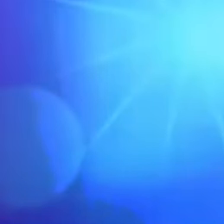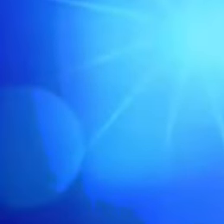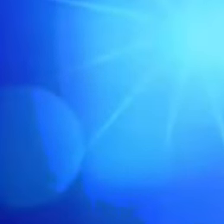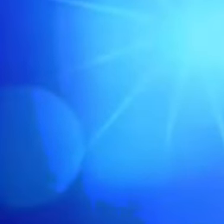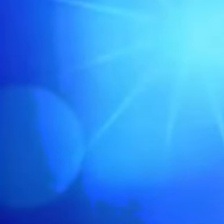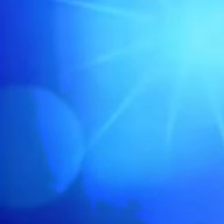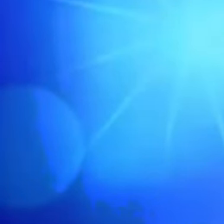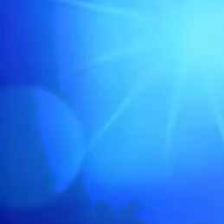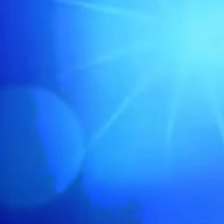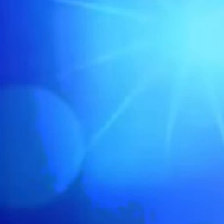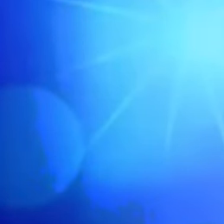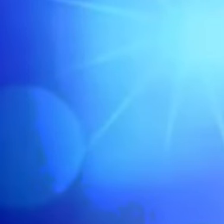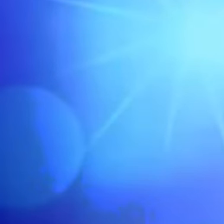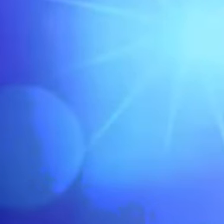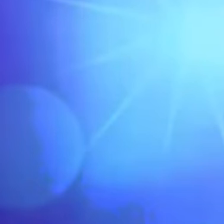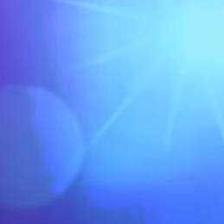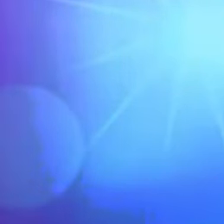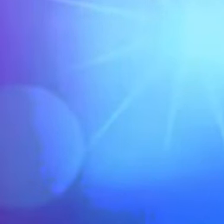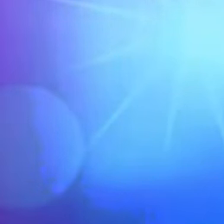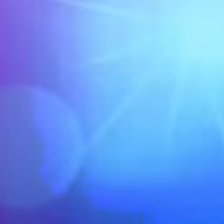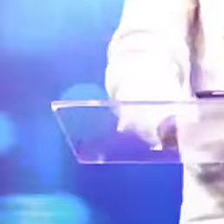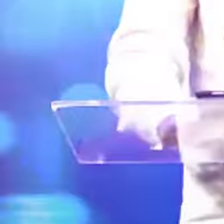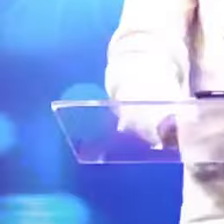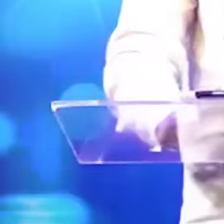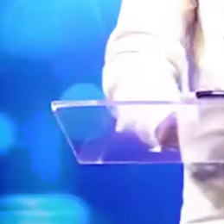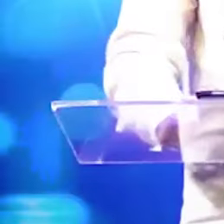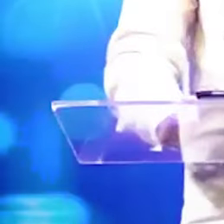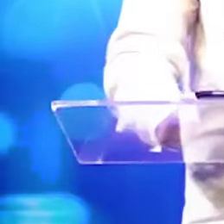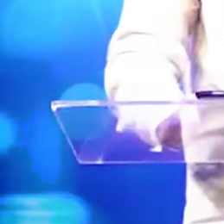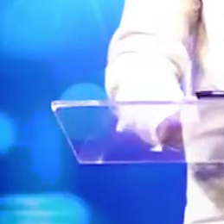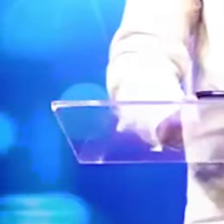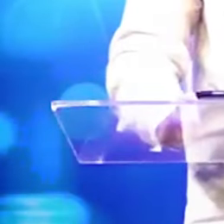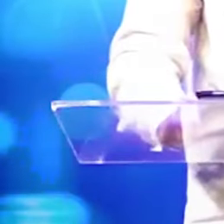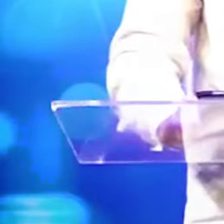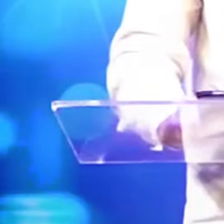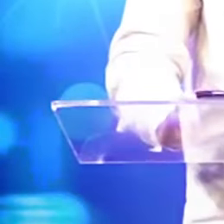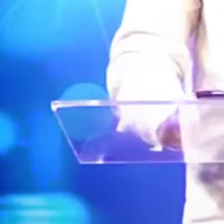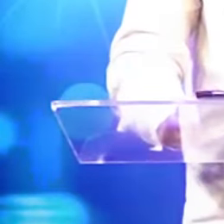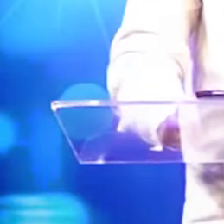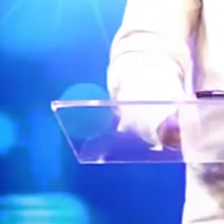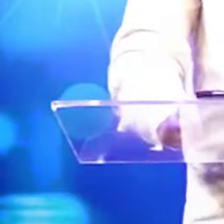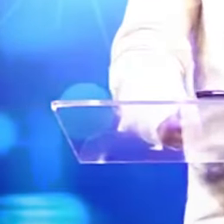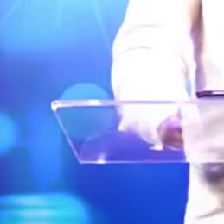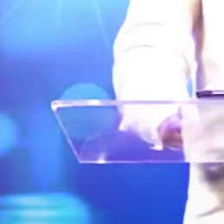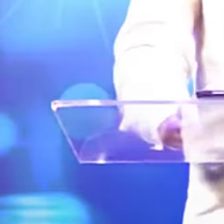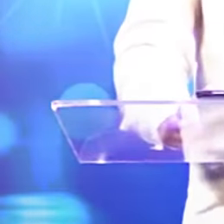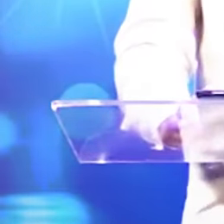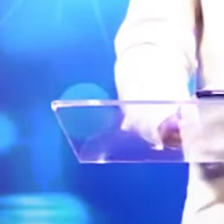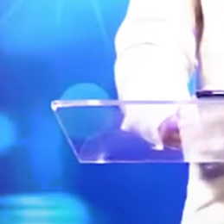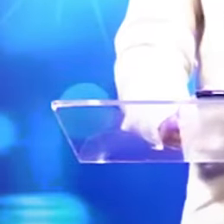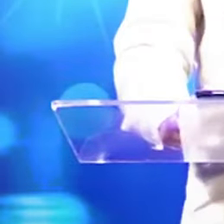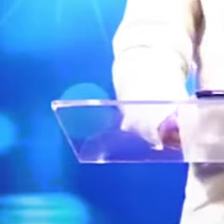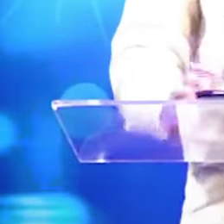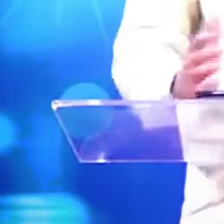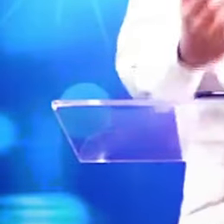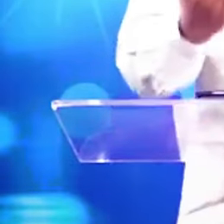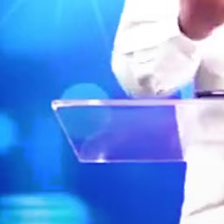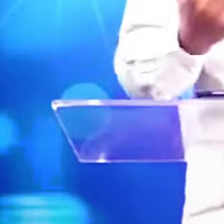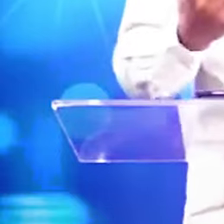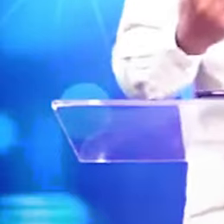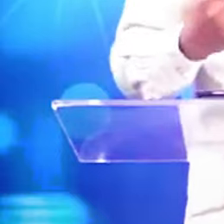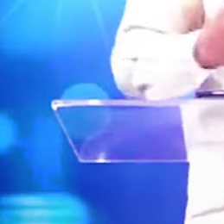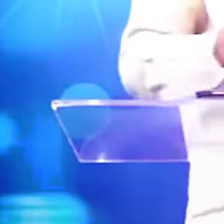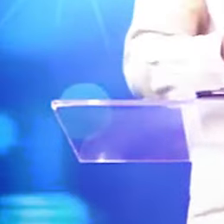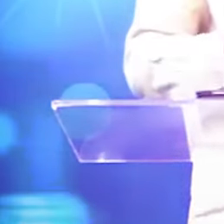without disturbing the present. So obe tumi agidachi no esiwa empe bebre no kwan bia so no obe woso ene ye no kakra. It is impossible